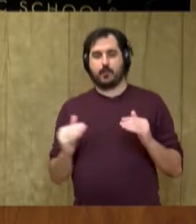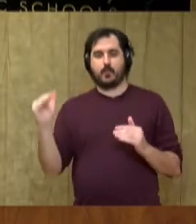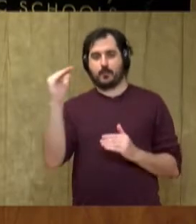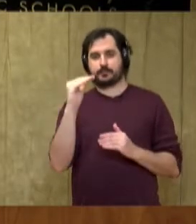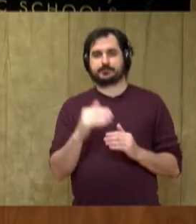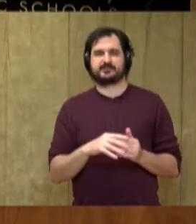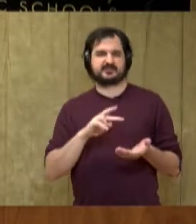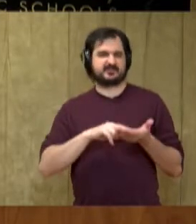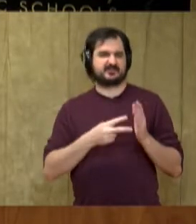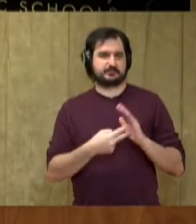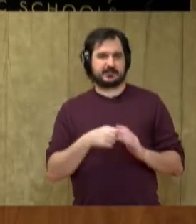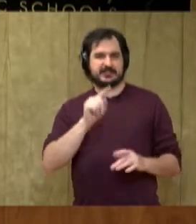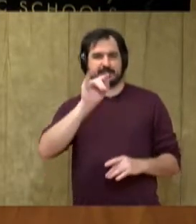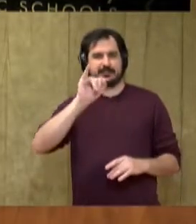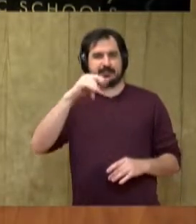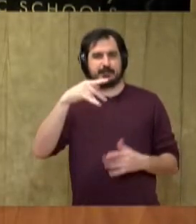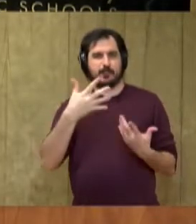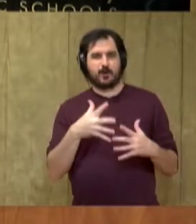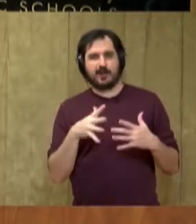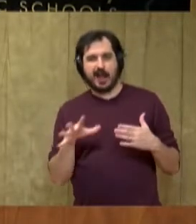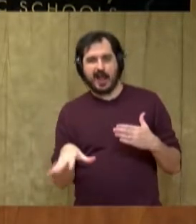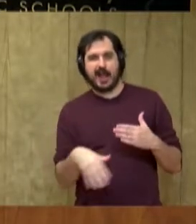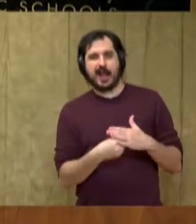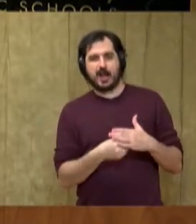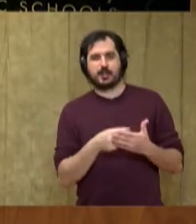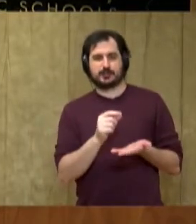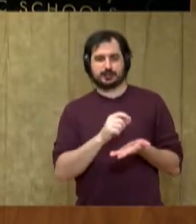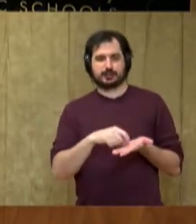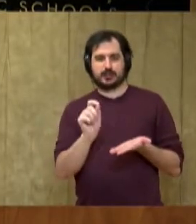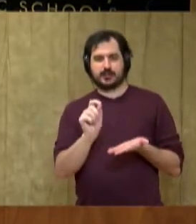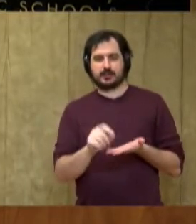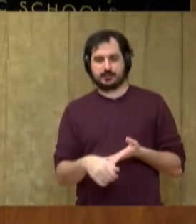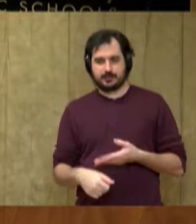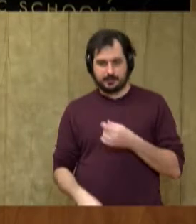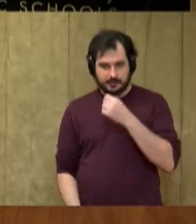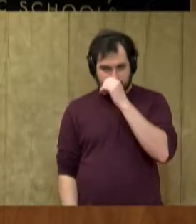check. Okay? Let's look at another one.